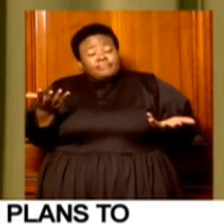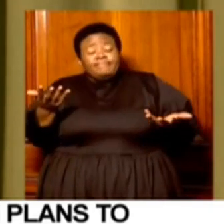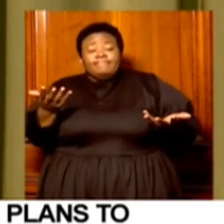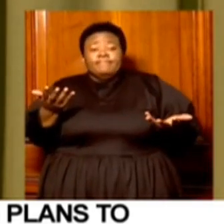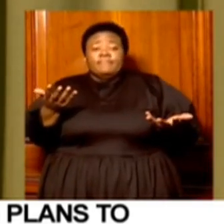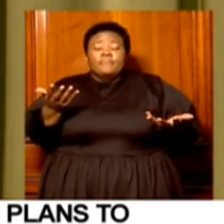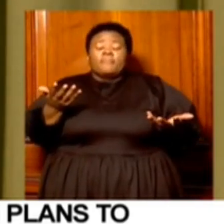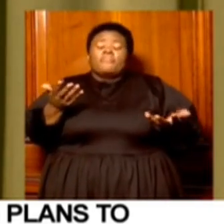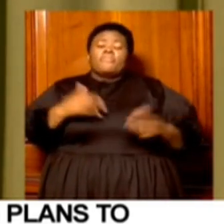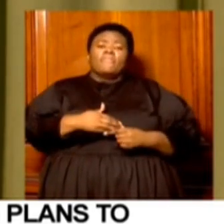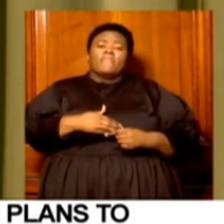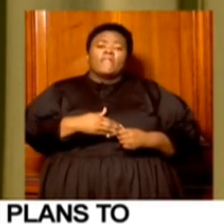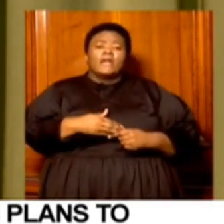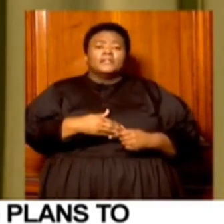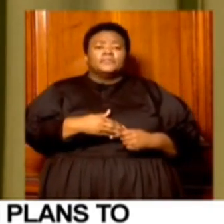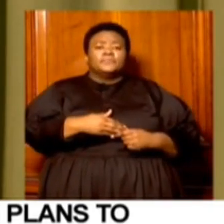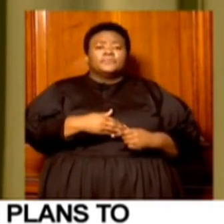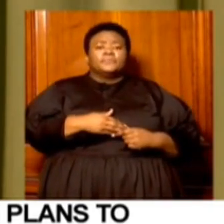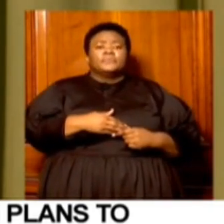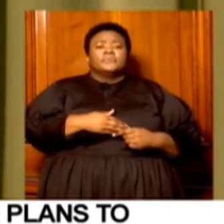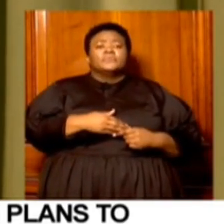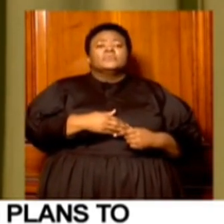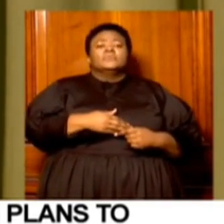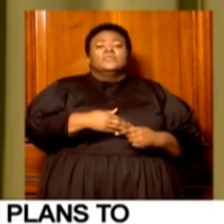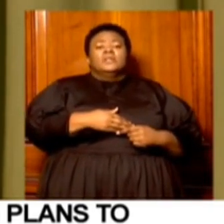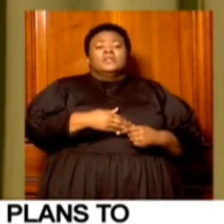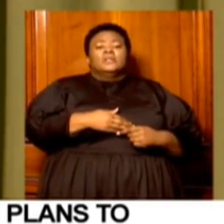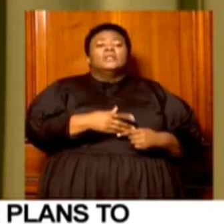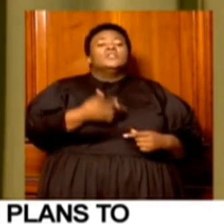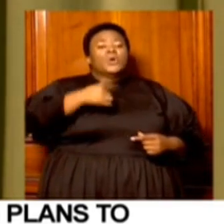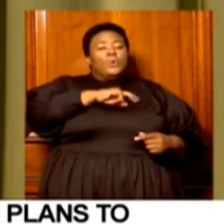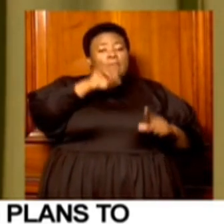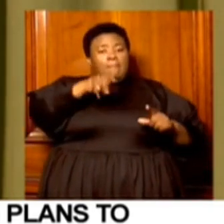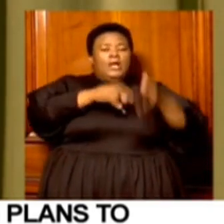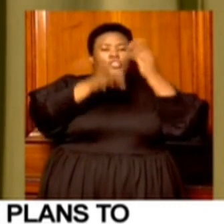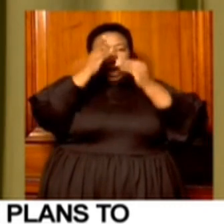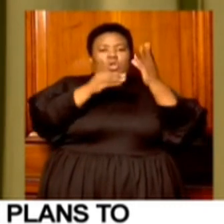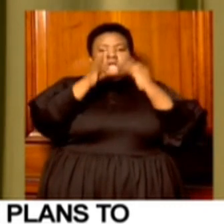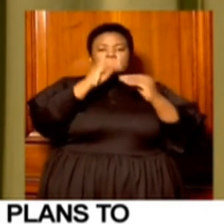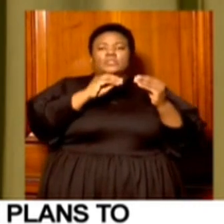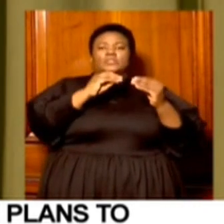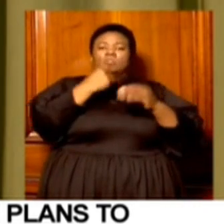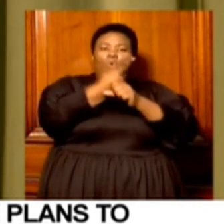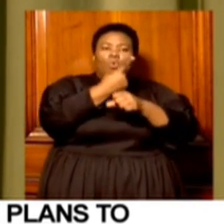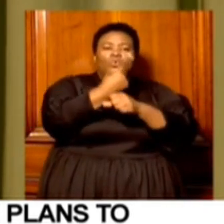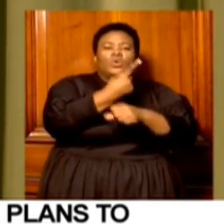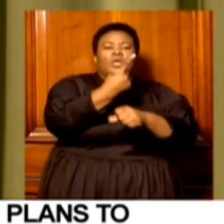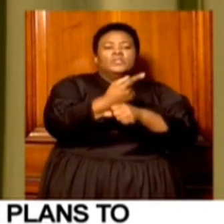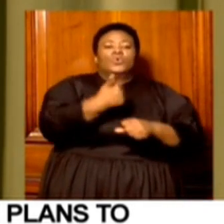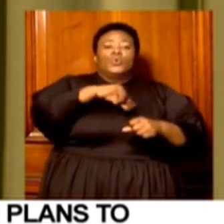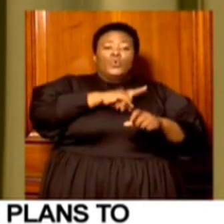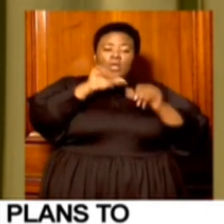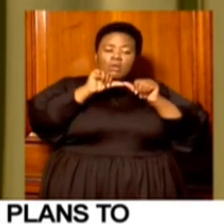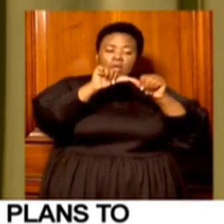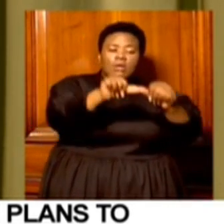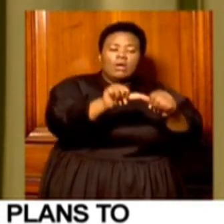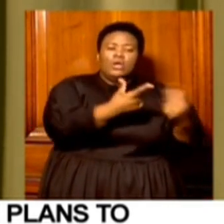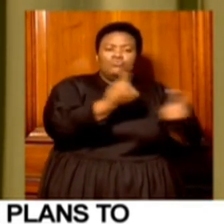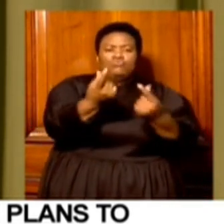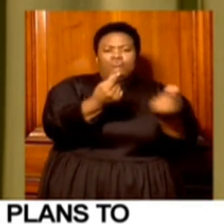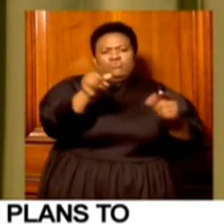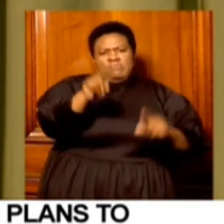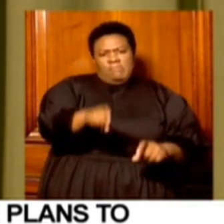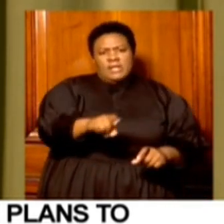it will stay behind. So we've got to learn all the time about how we go forward. So I'm just saying